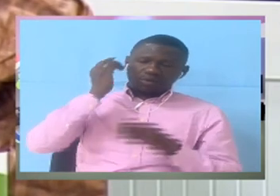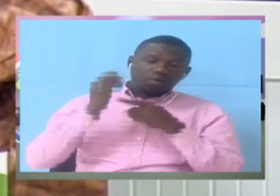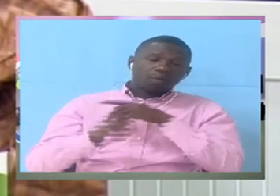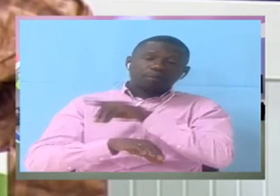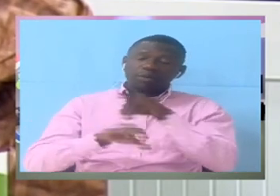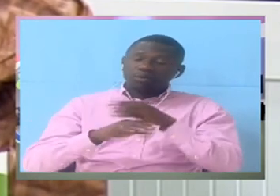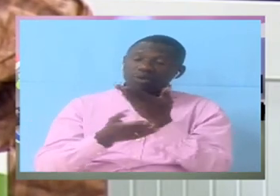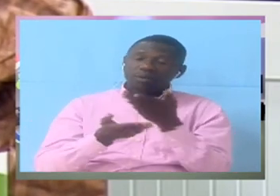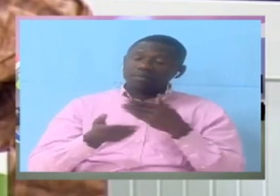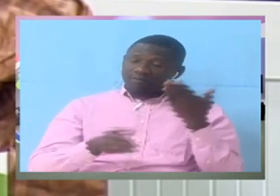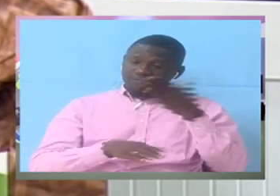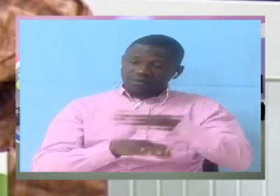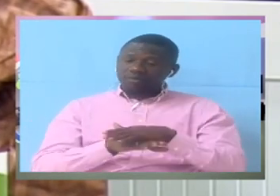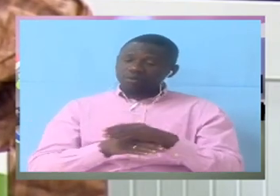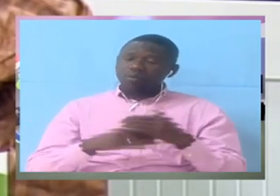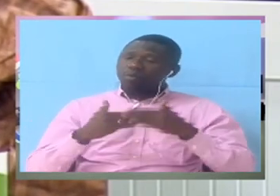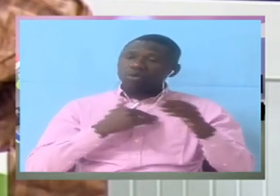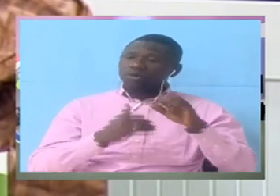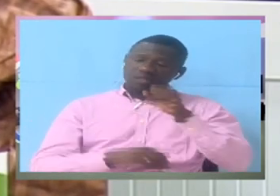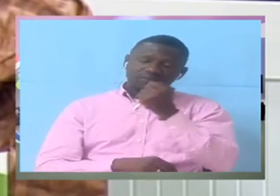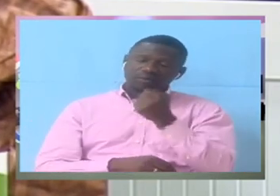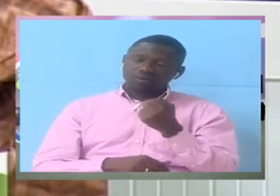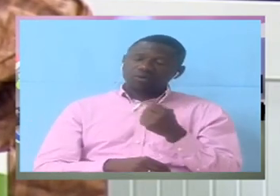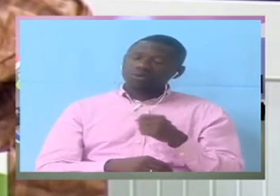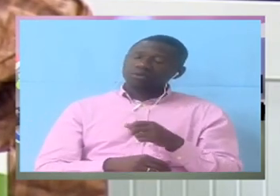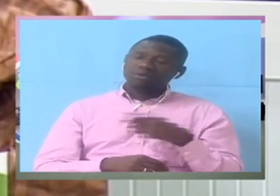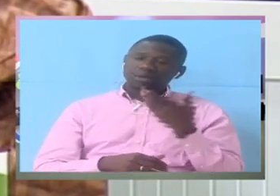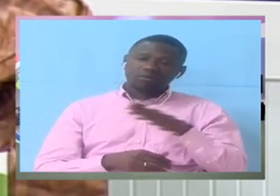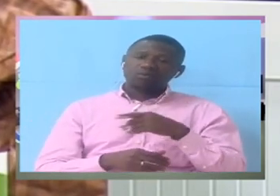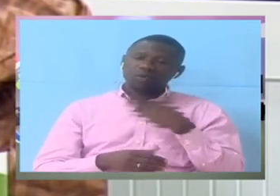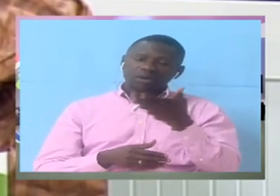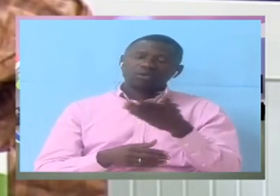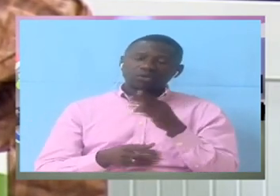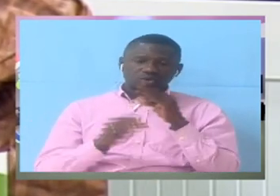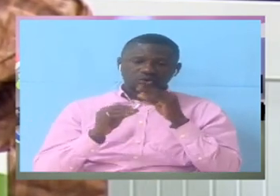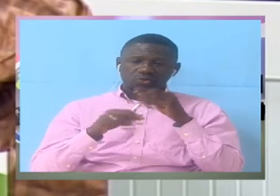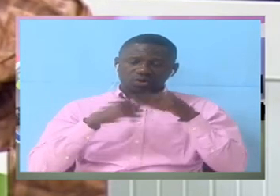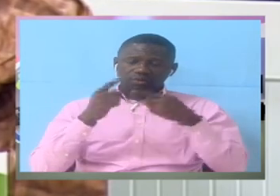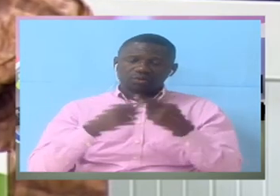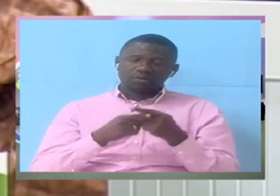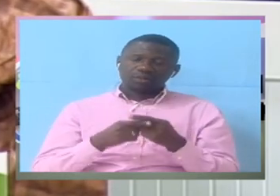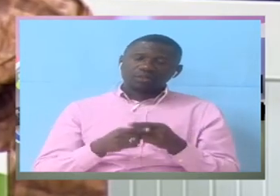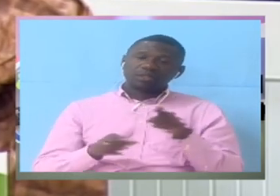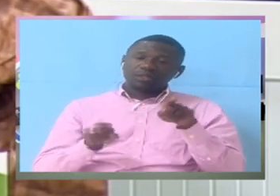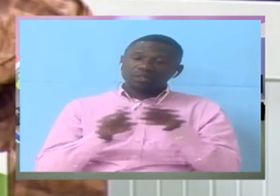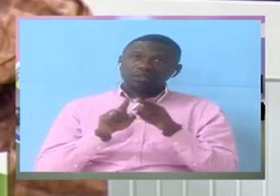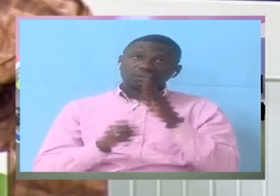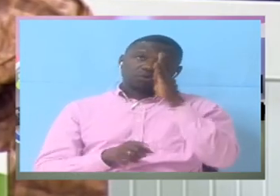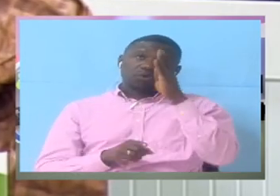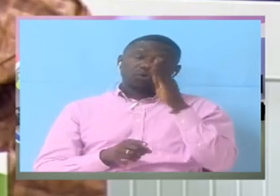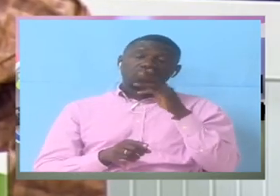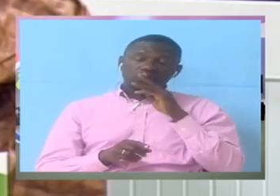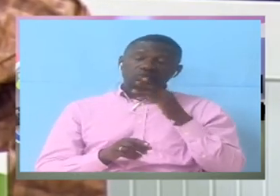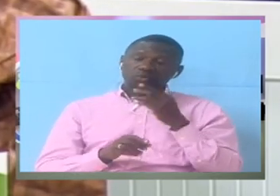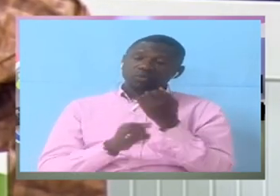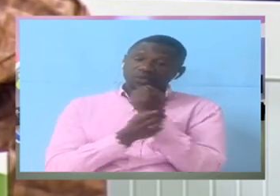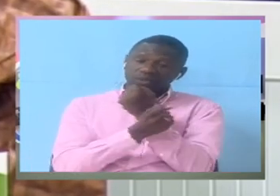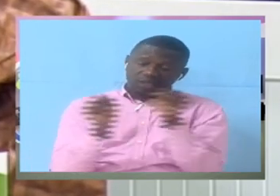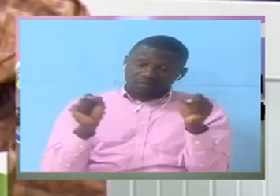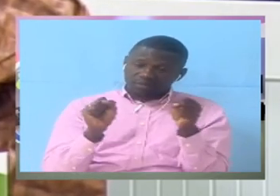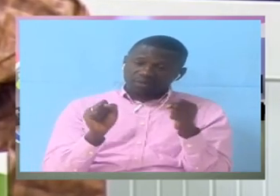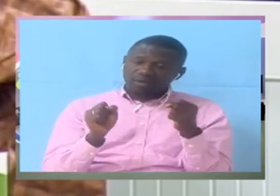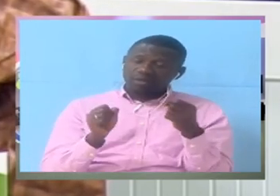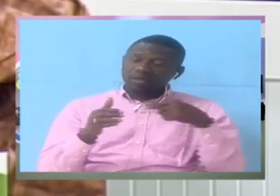came from is much more difficult or hard than where you are talking about. The same one God who spared me from